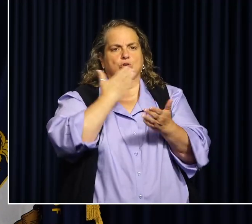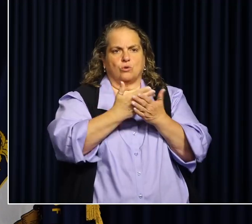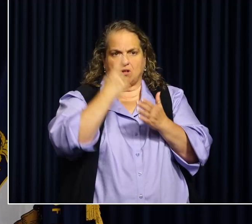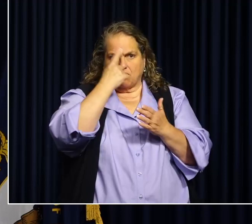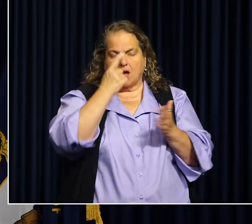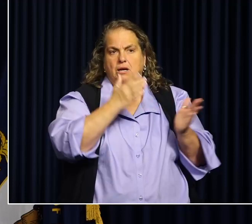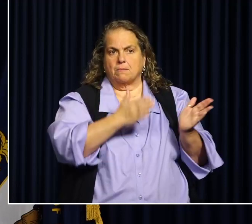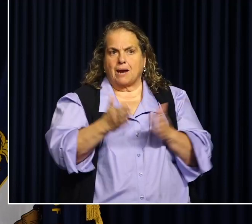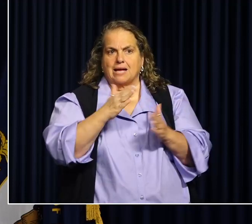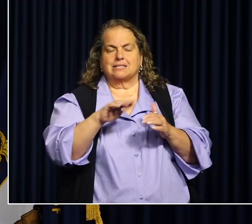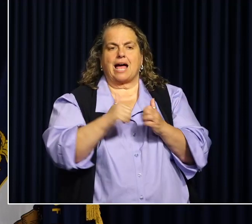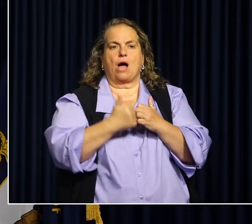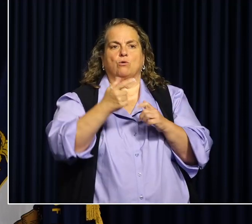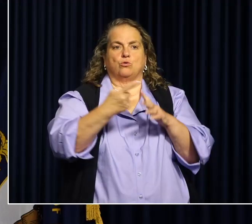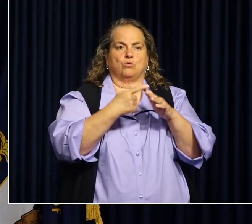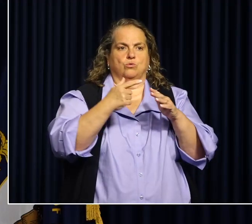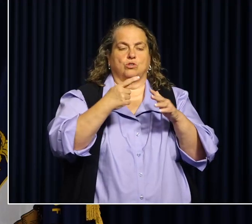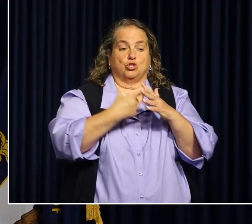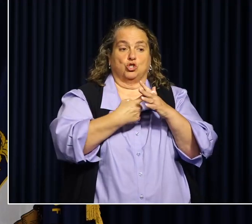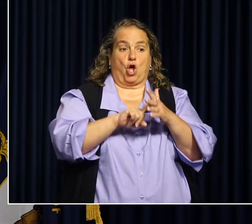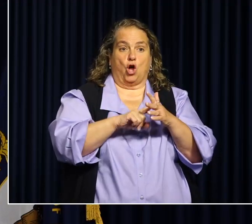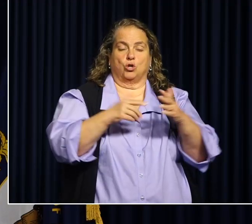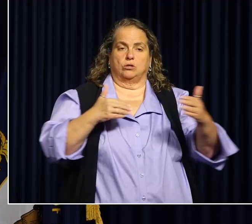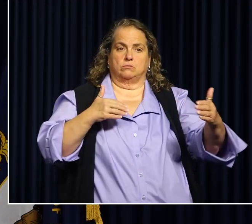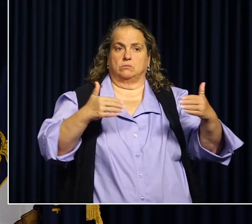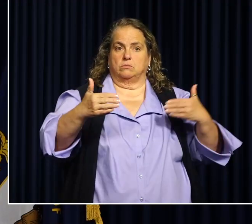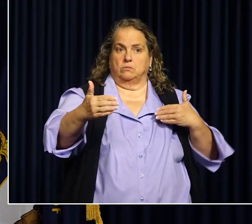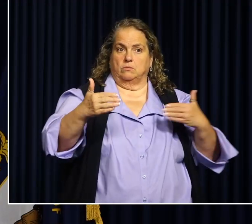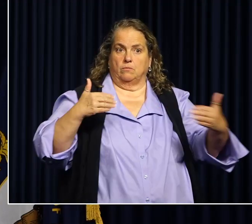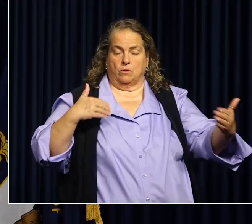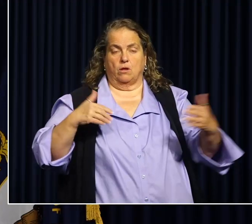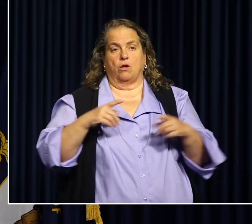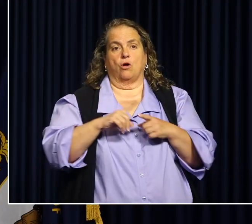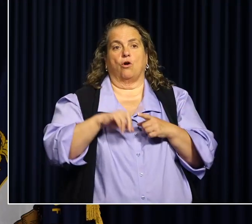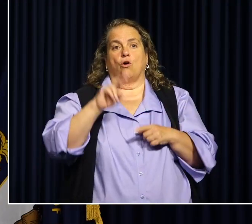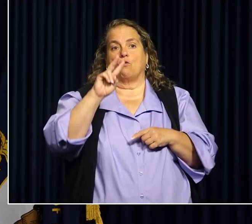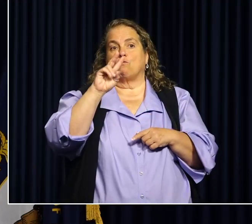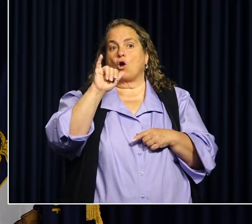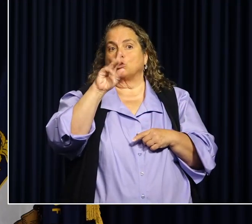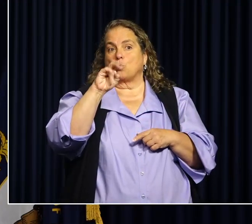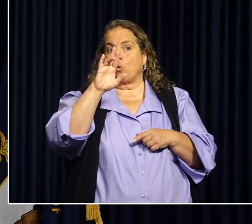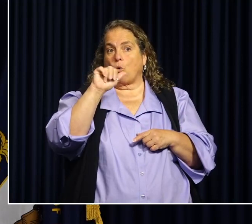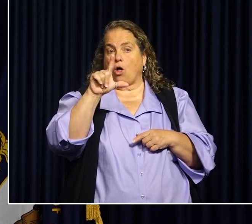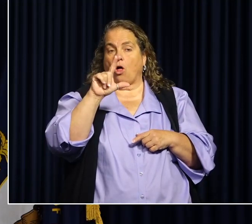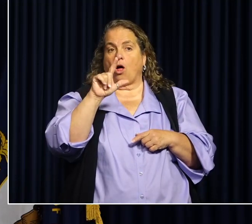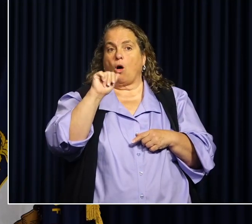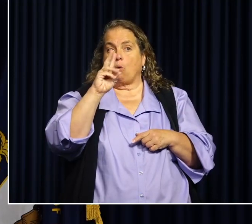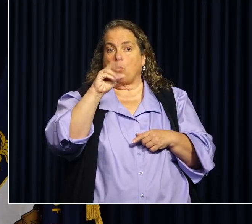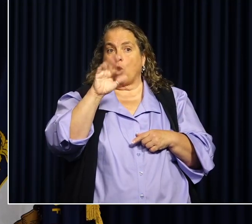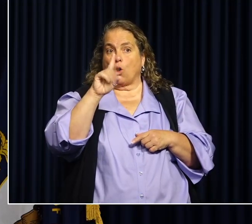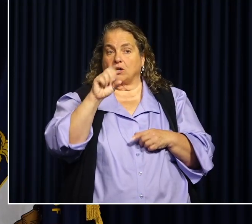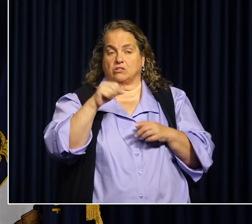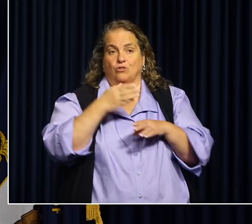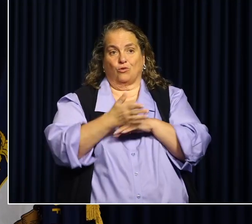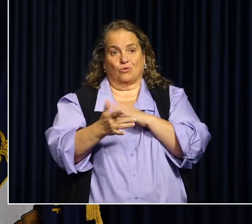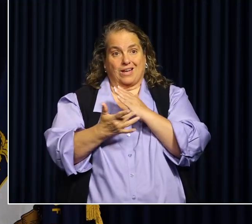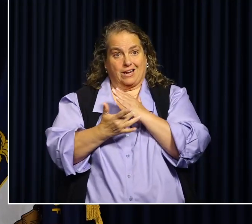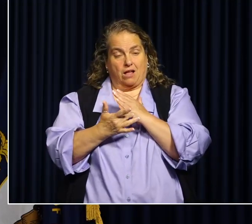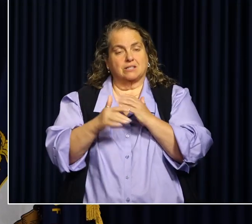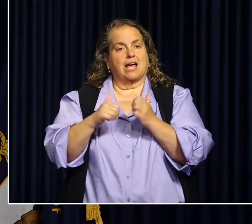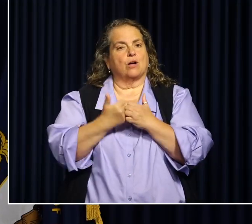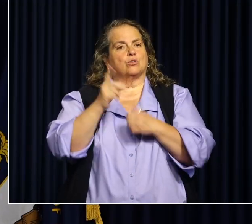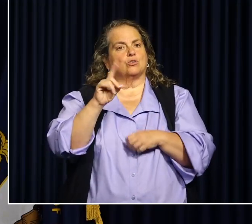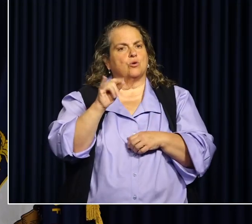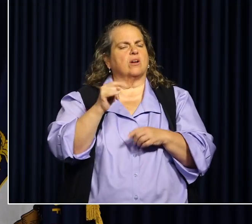Everything from how you stagger the start to the virtual awards at the end on how to do this. They put in a lot of